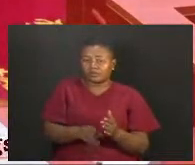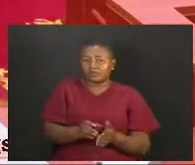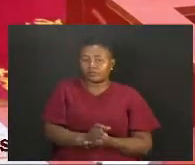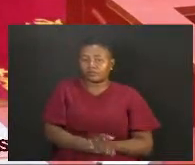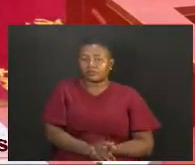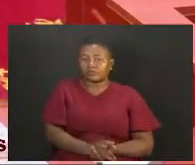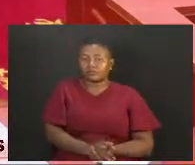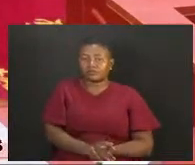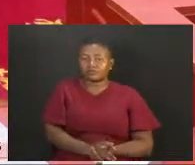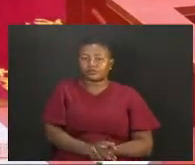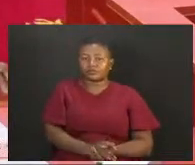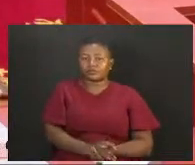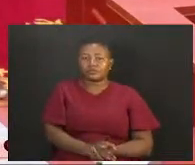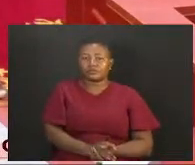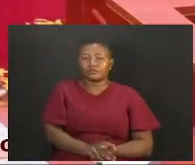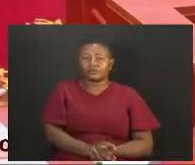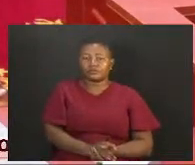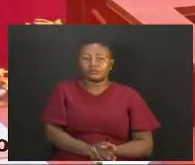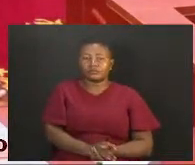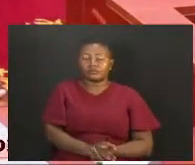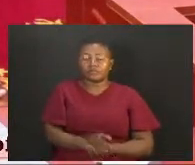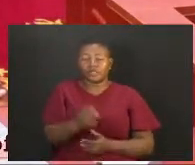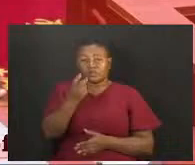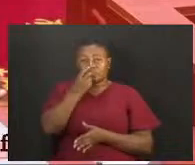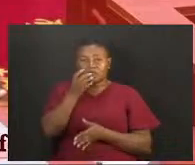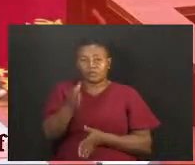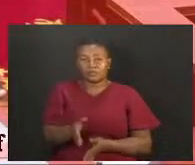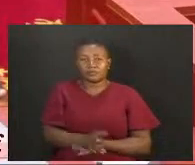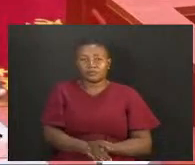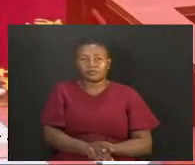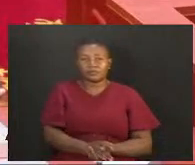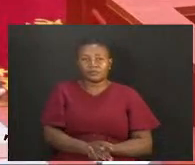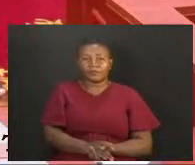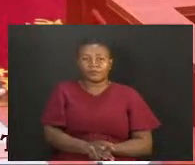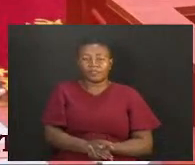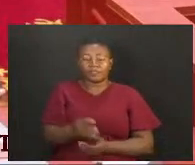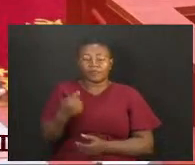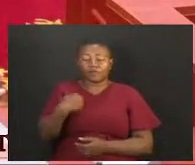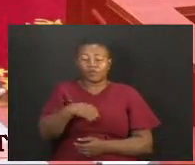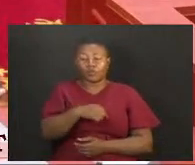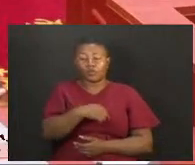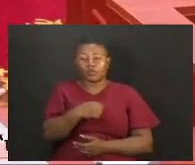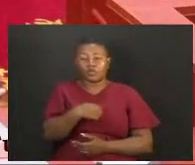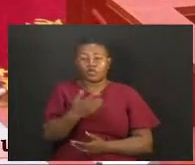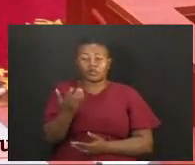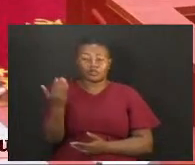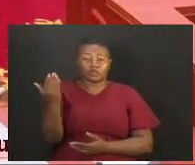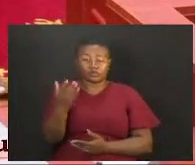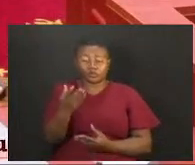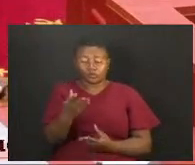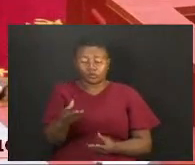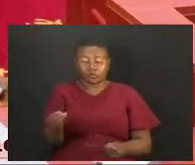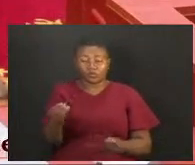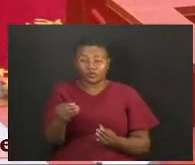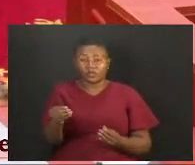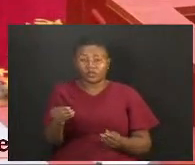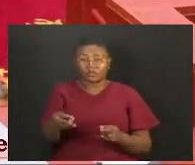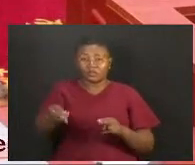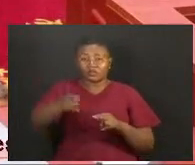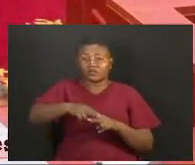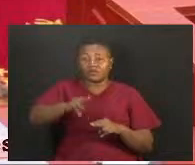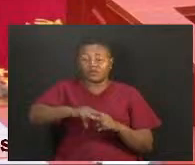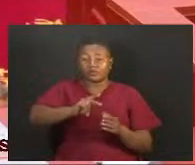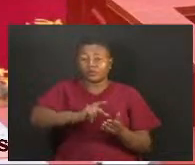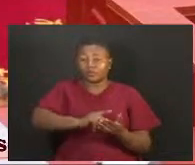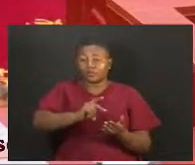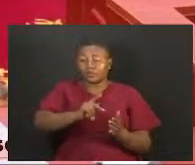FX stability. Right Honourable Speaker, we are addressing the inflation problems through a number of measures, including the